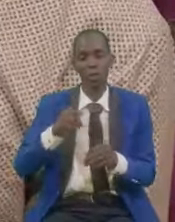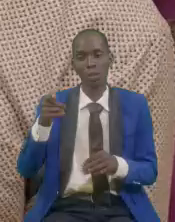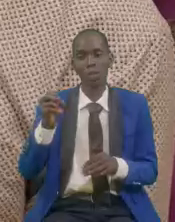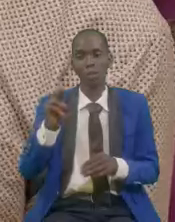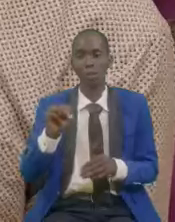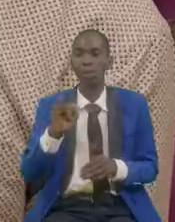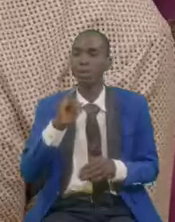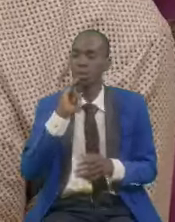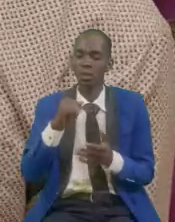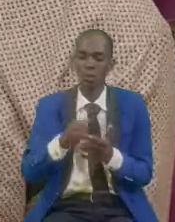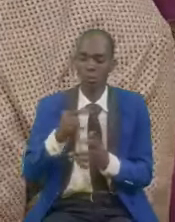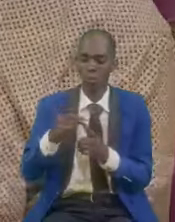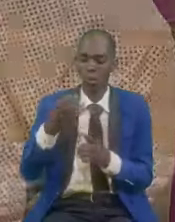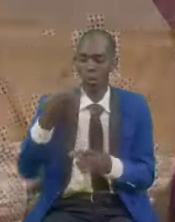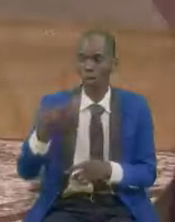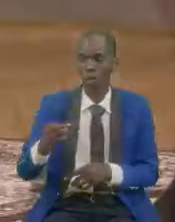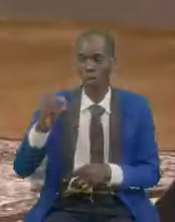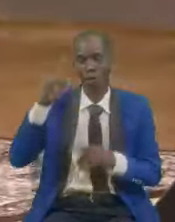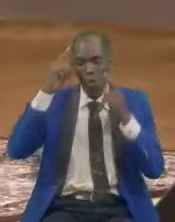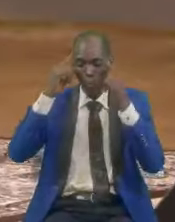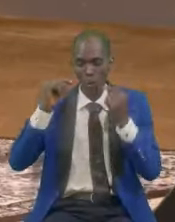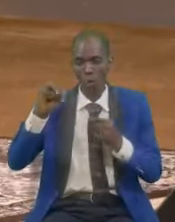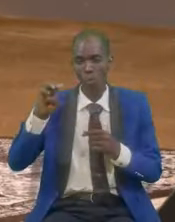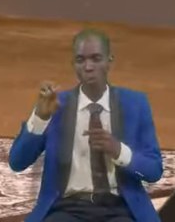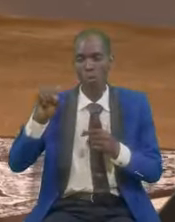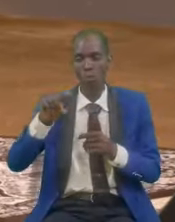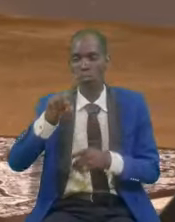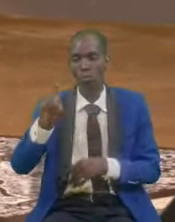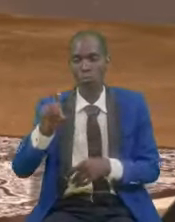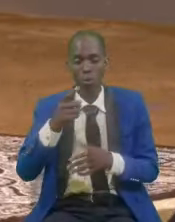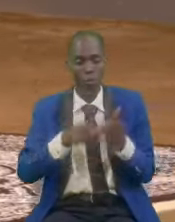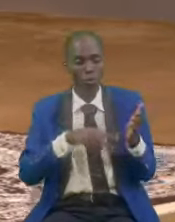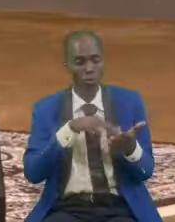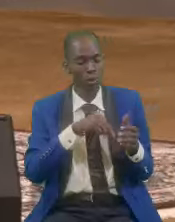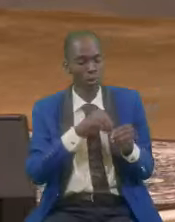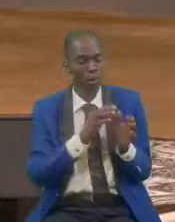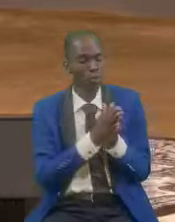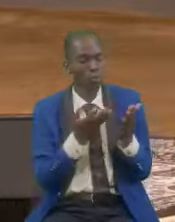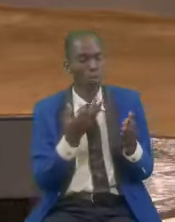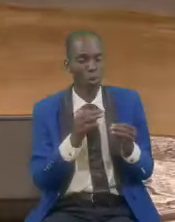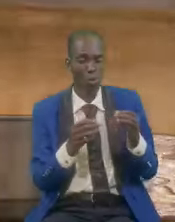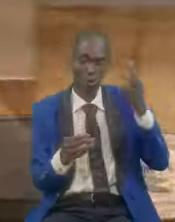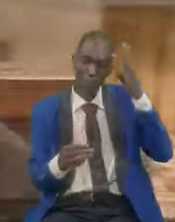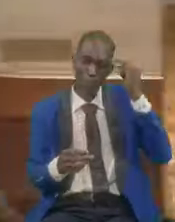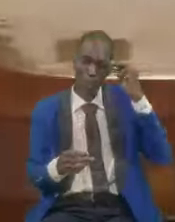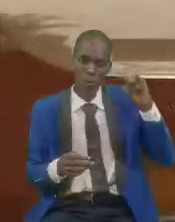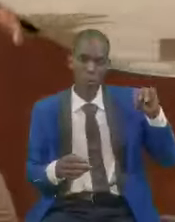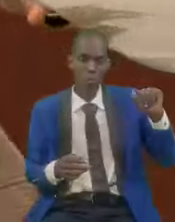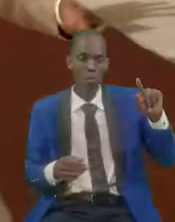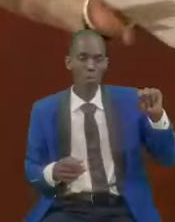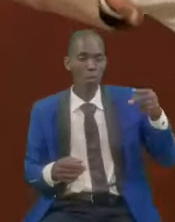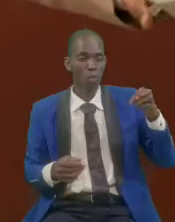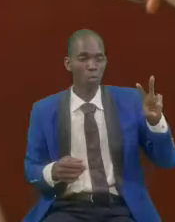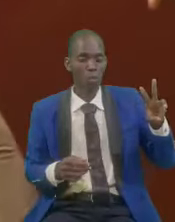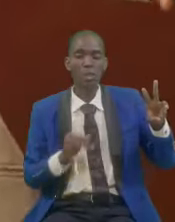in Joshua, is it the word of Joshua? What you read in Matthew, is it the word of Matthew? And what you